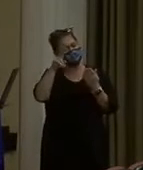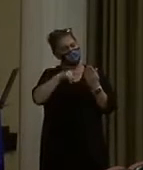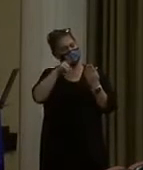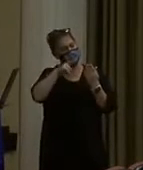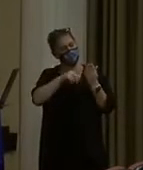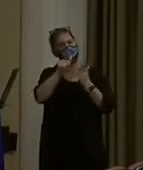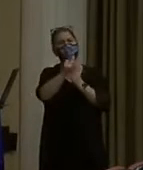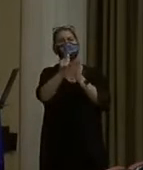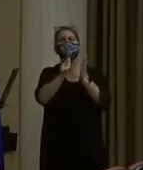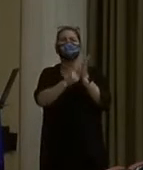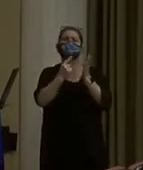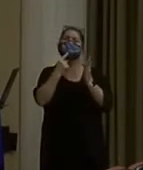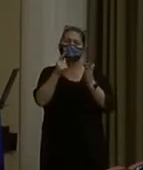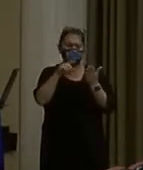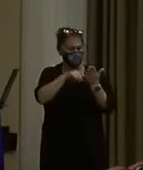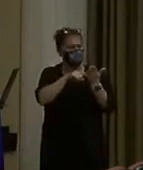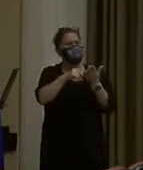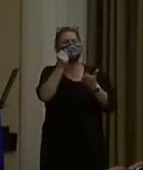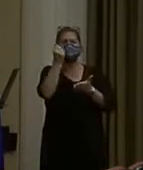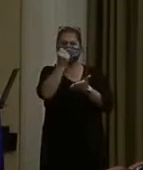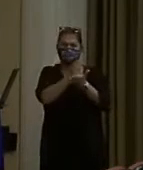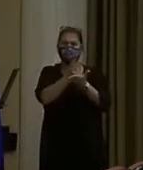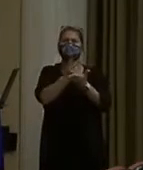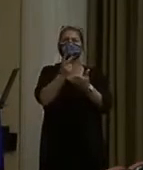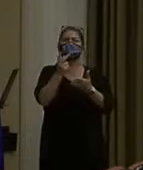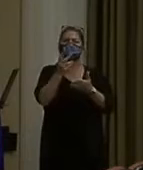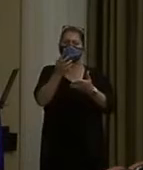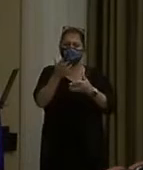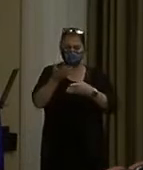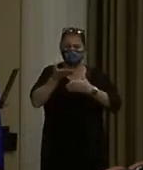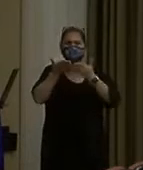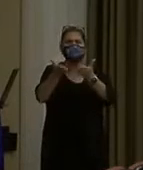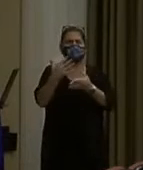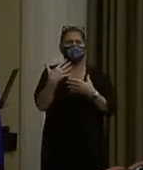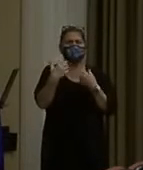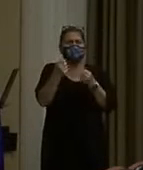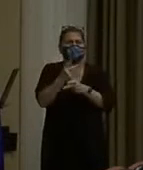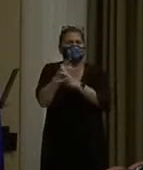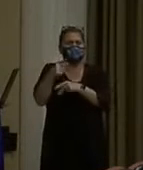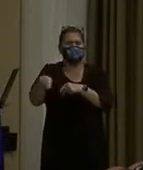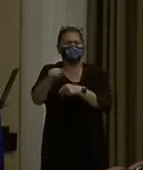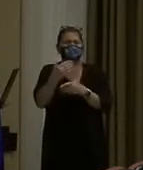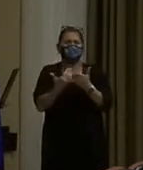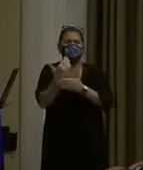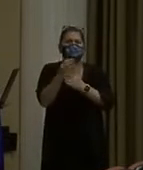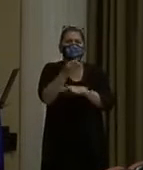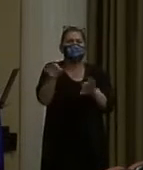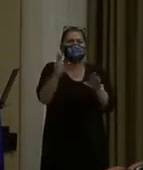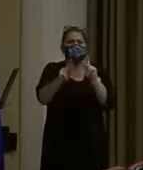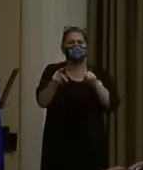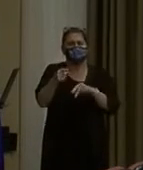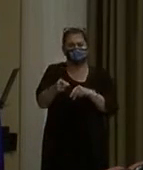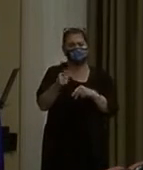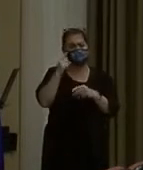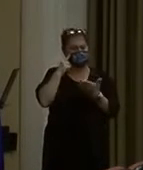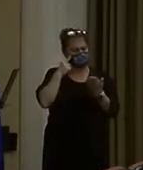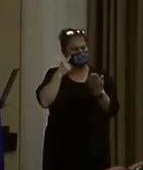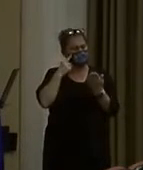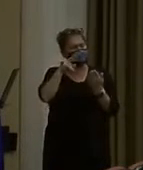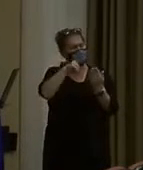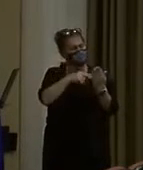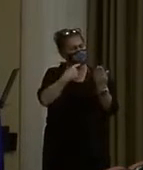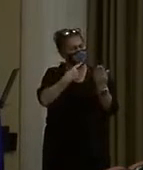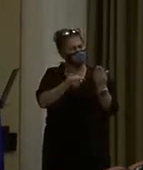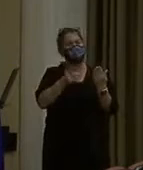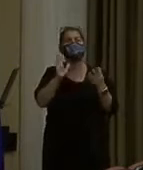we believe that it does authorize us to provide health care services to these newly freed people and to poor whites.